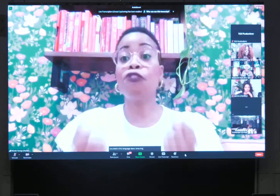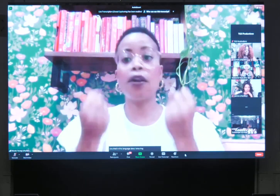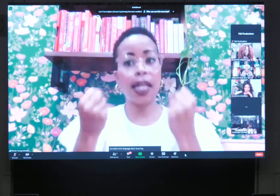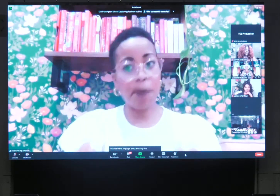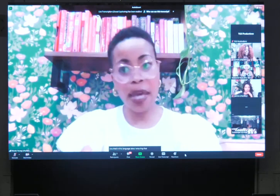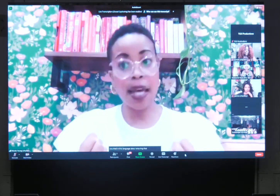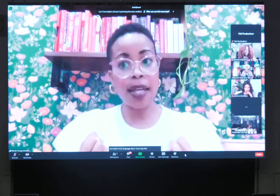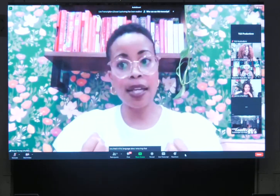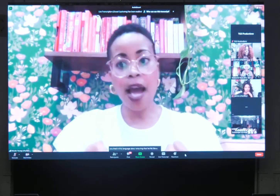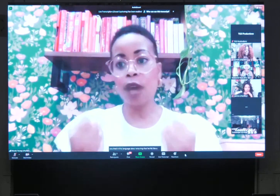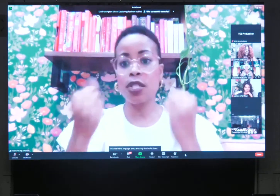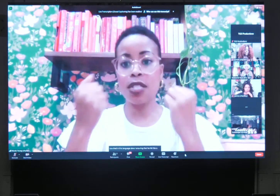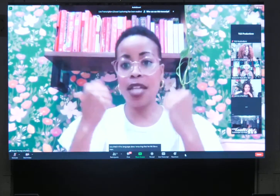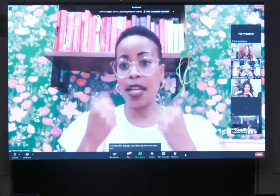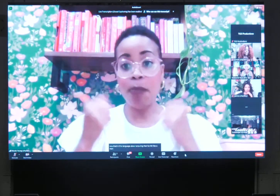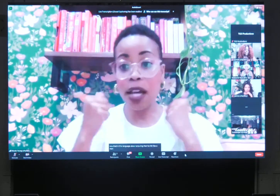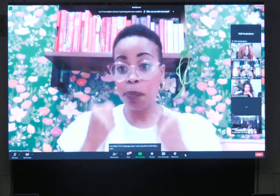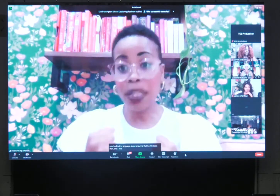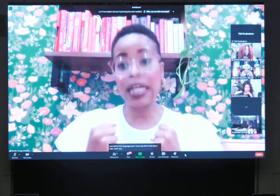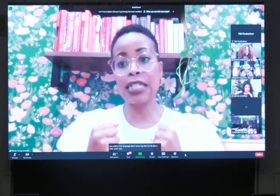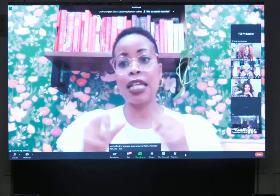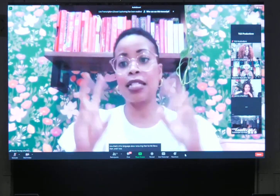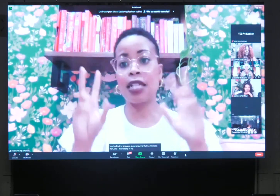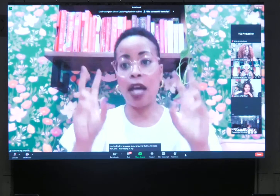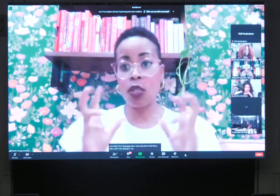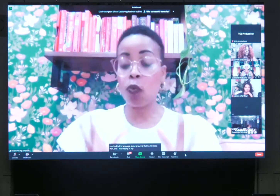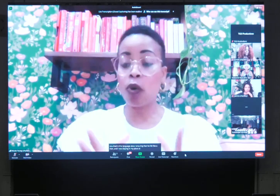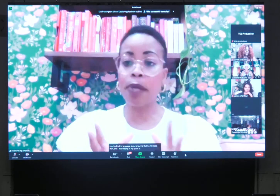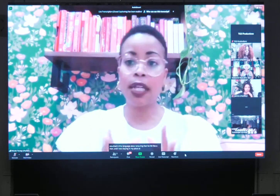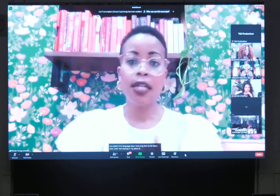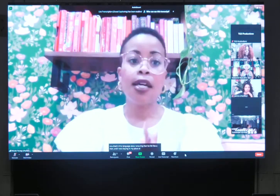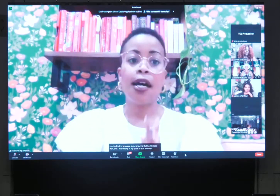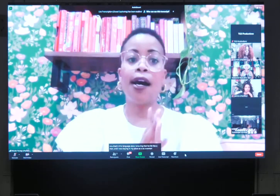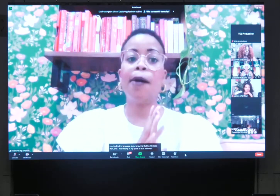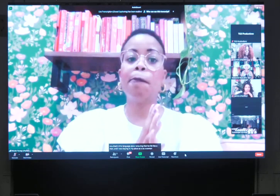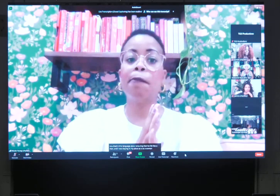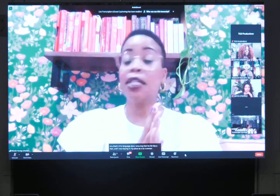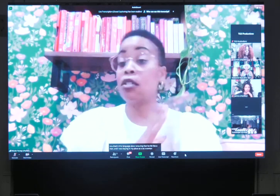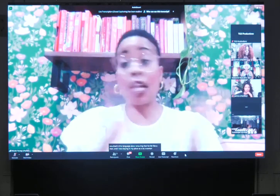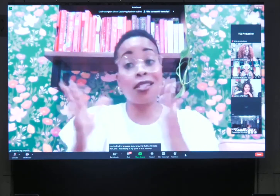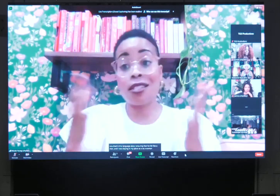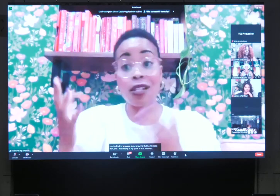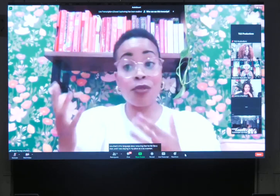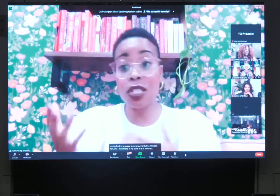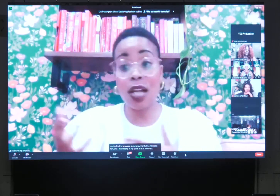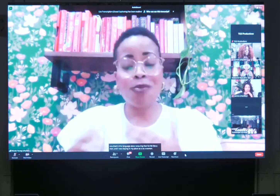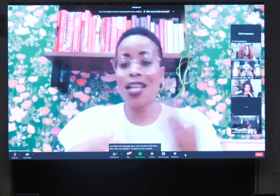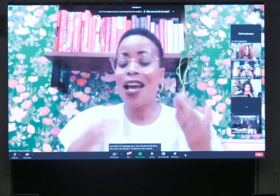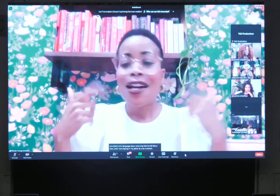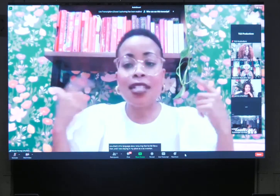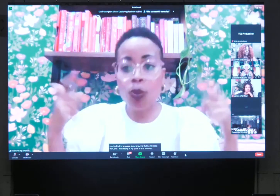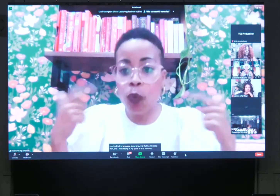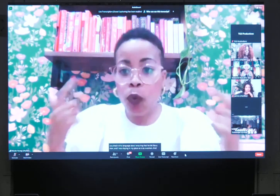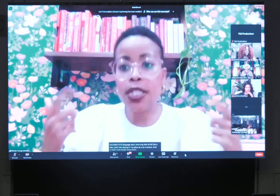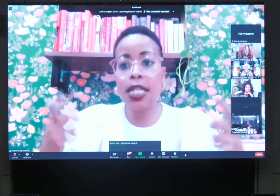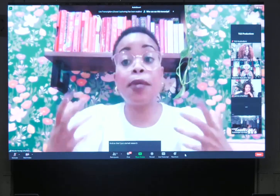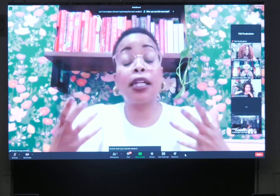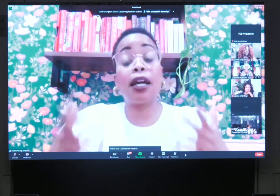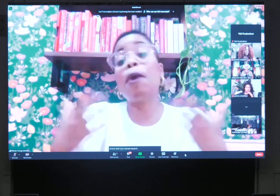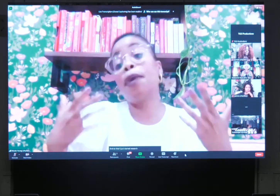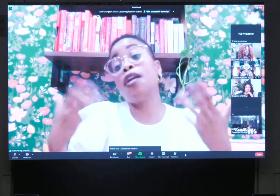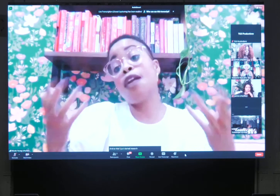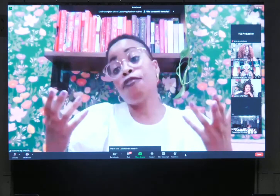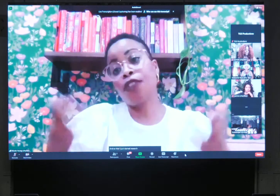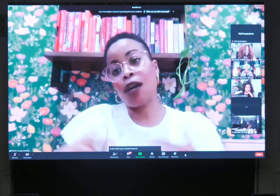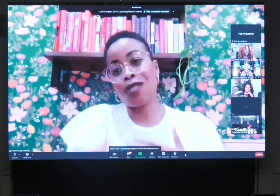he felt like a man and I was staying in my place as a woman. And so that I just started research, because the words had come